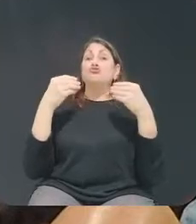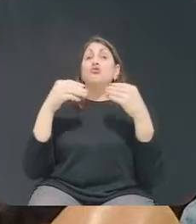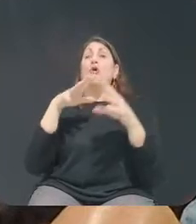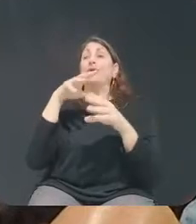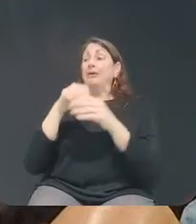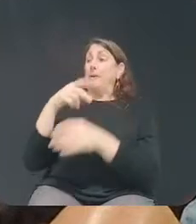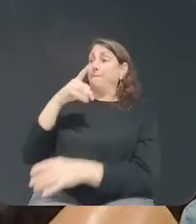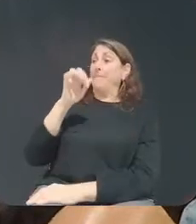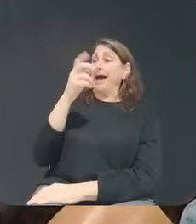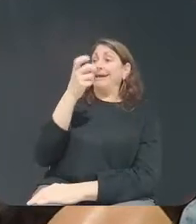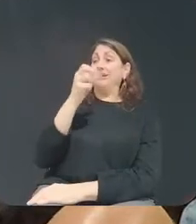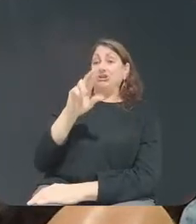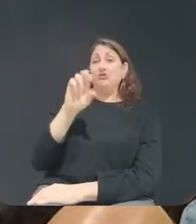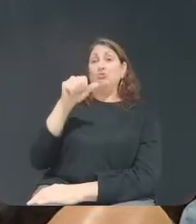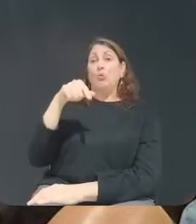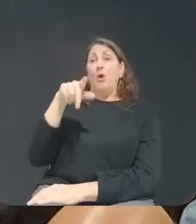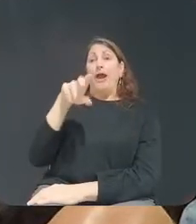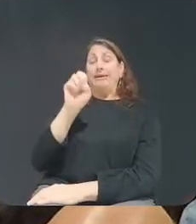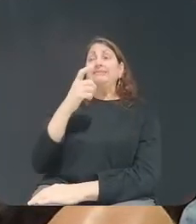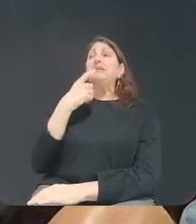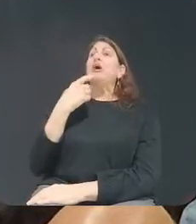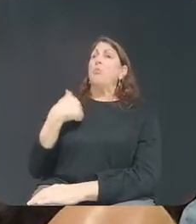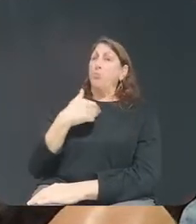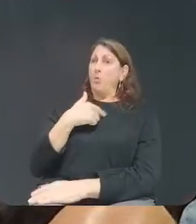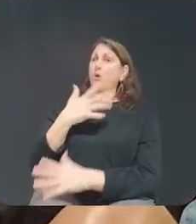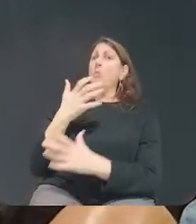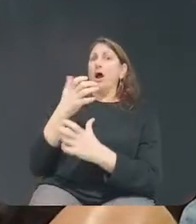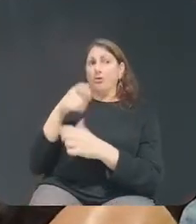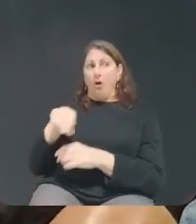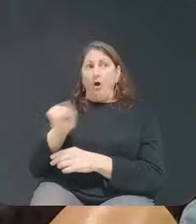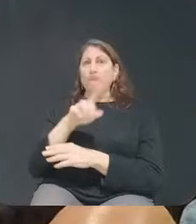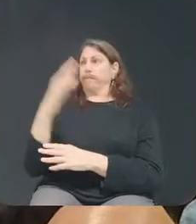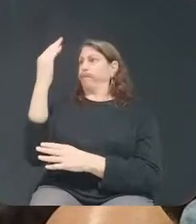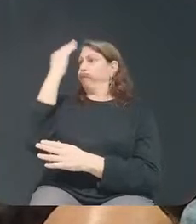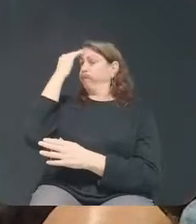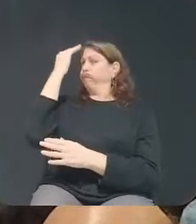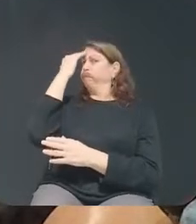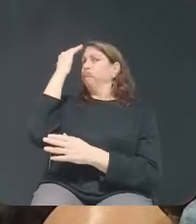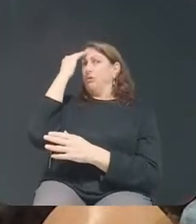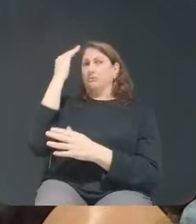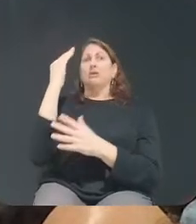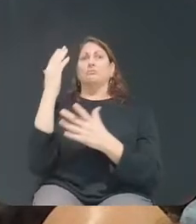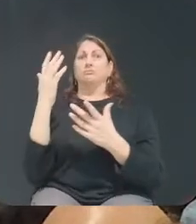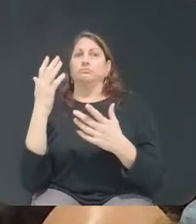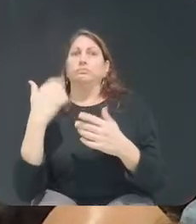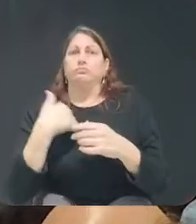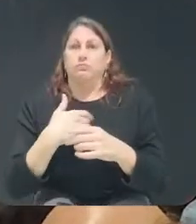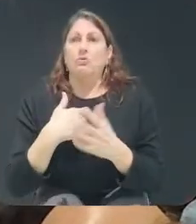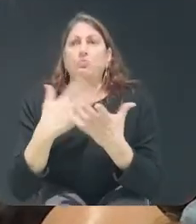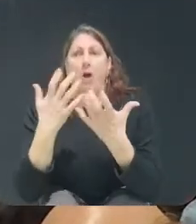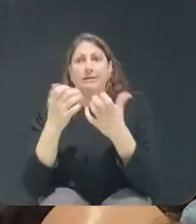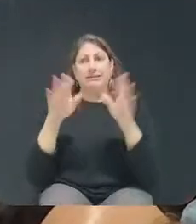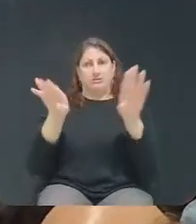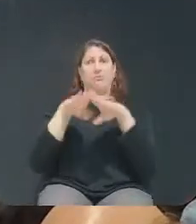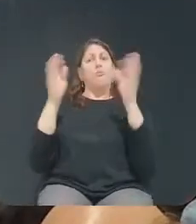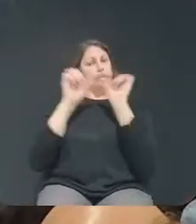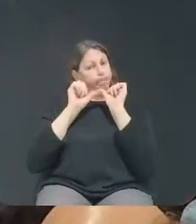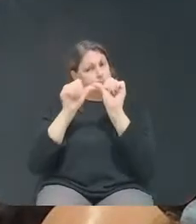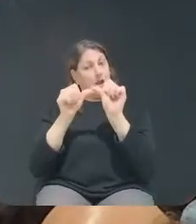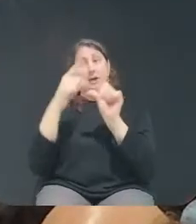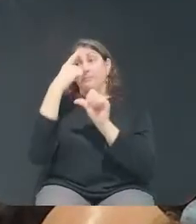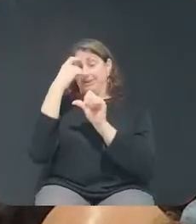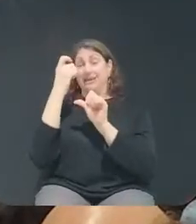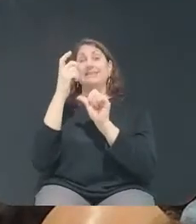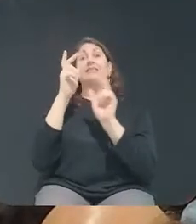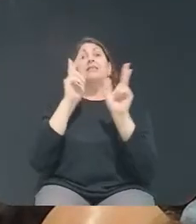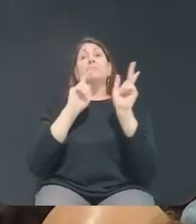record protesting the closure, stating, quote, the class of people who use those conveniences are here in the city, and it is